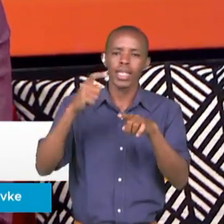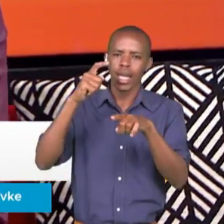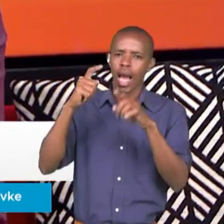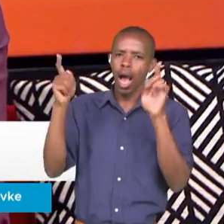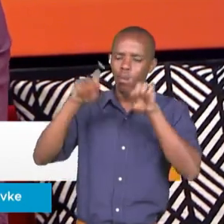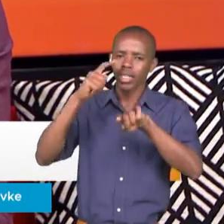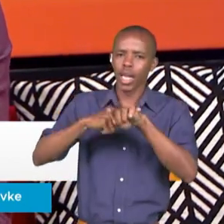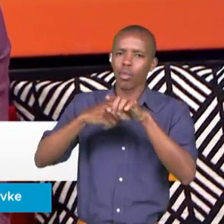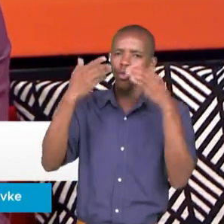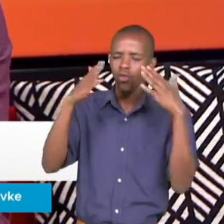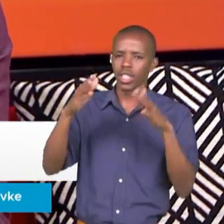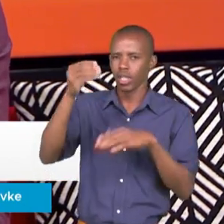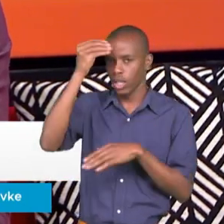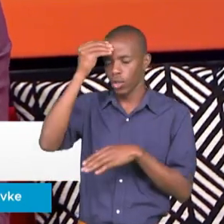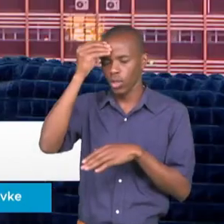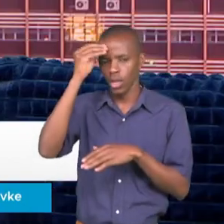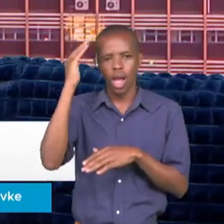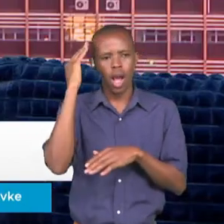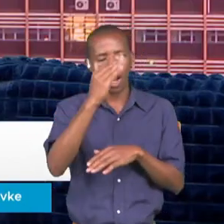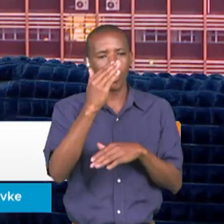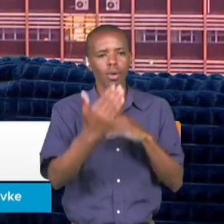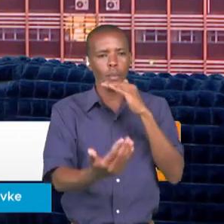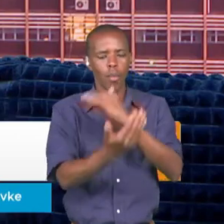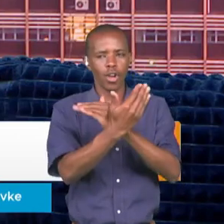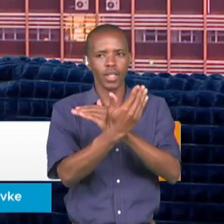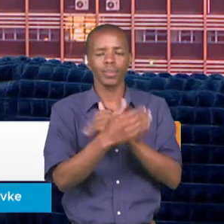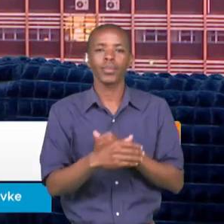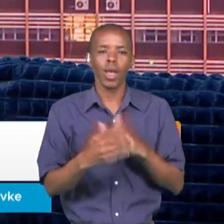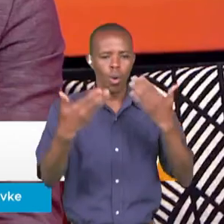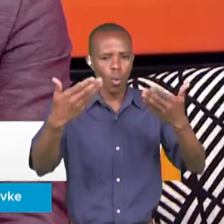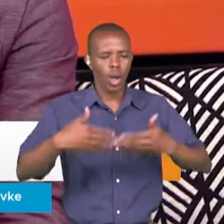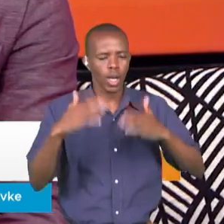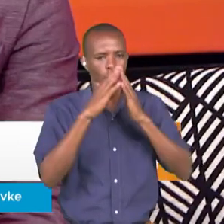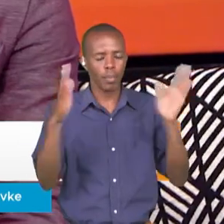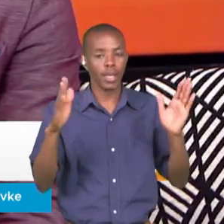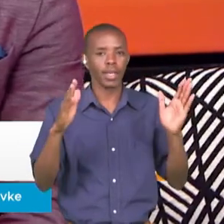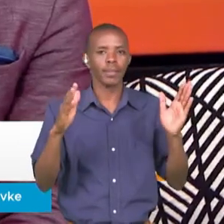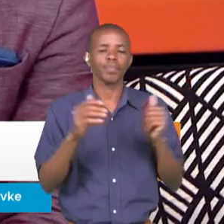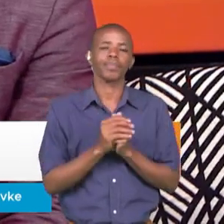with education. Bwana Charles, good morning. Thank you, Nick. Good morning. Right. Karibu sana.